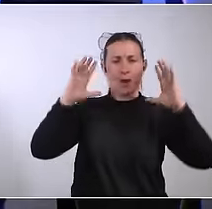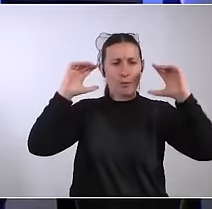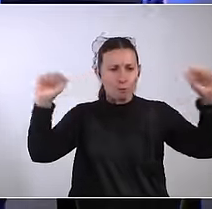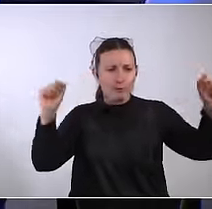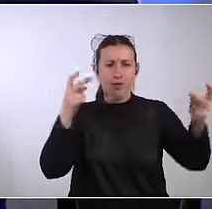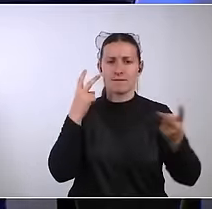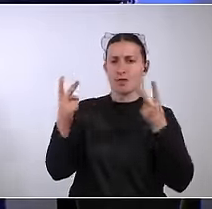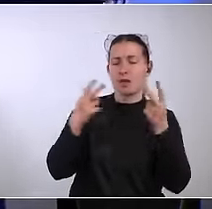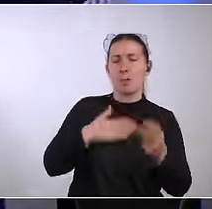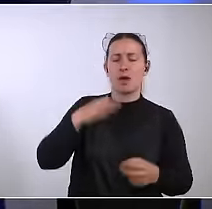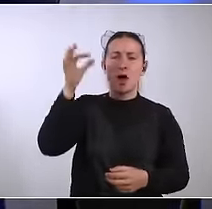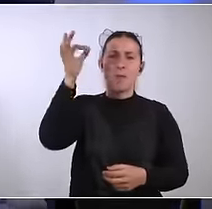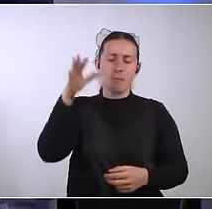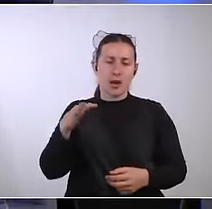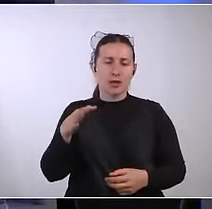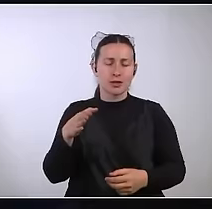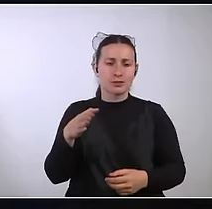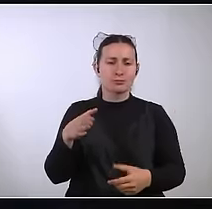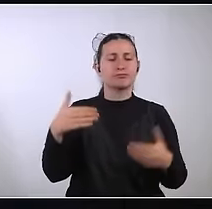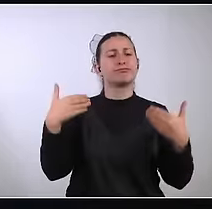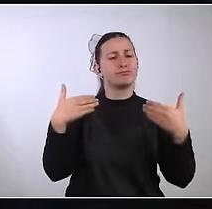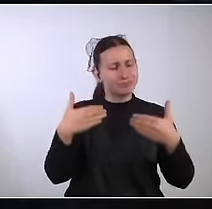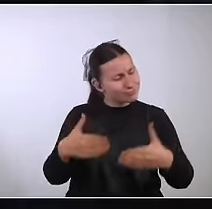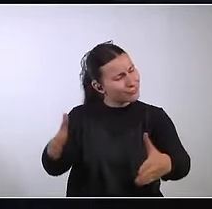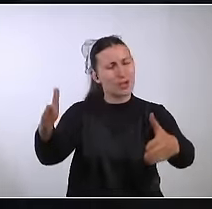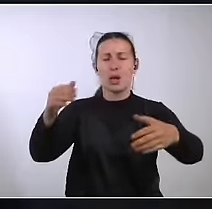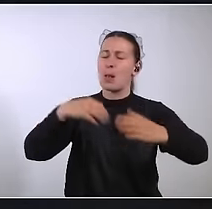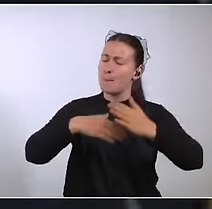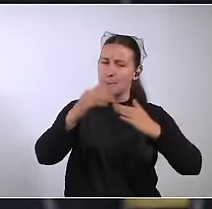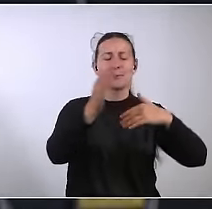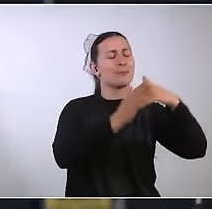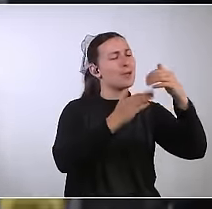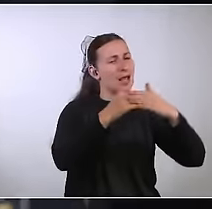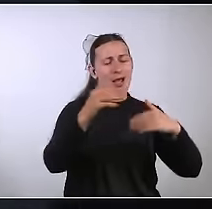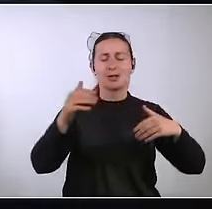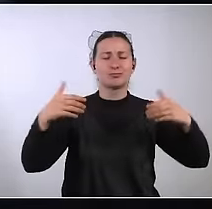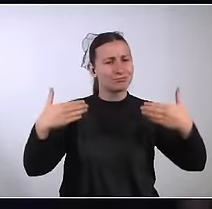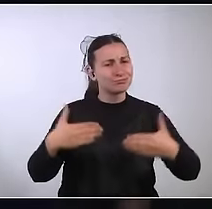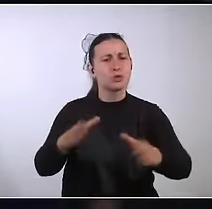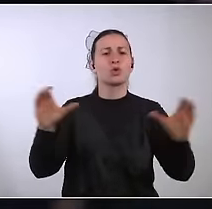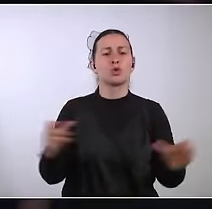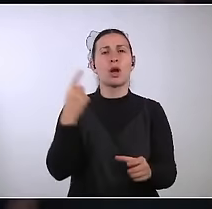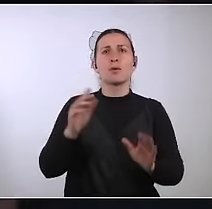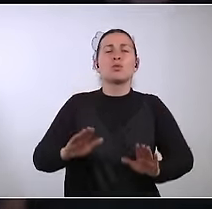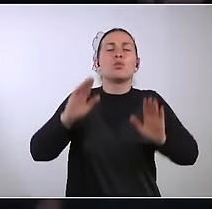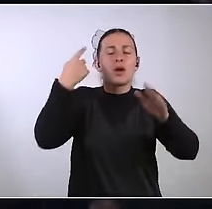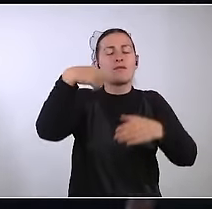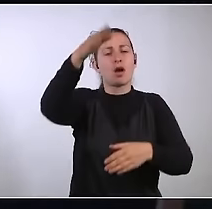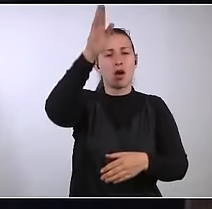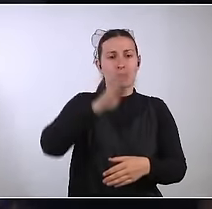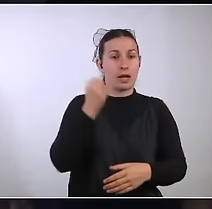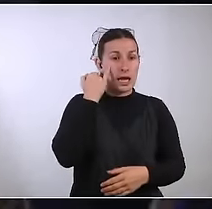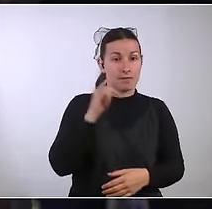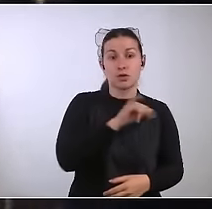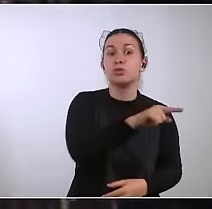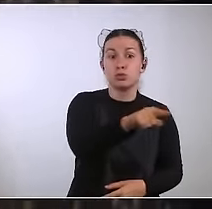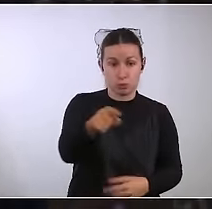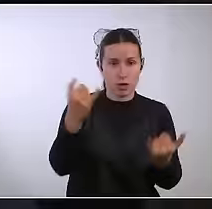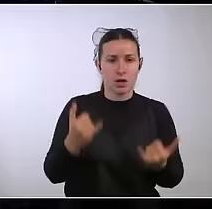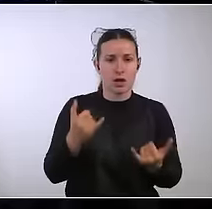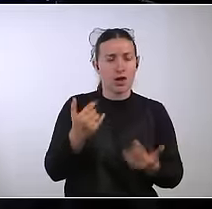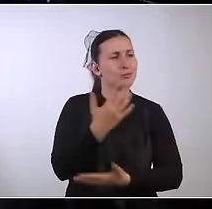and build. Let's go and work, and let's go do something great for God. If that's you right now, I want you to lift up your hands as high as you